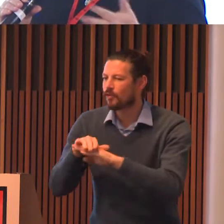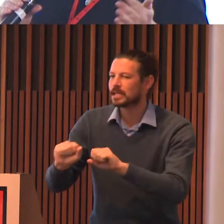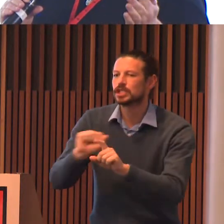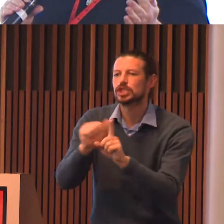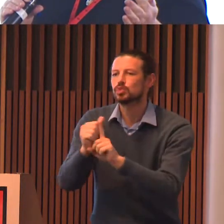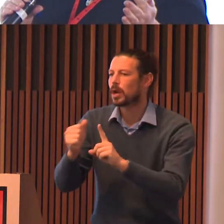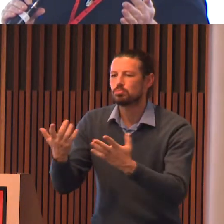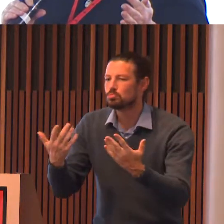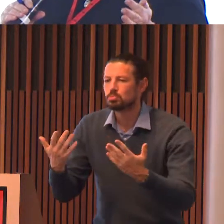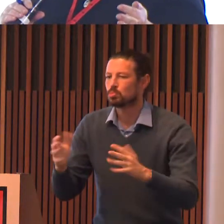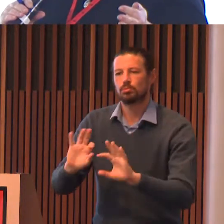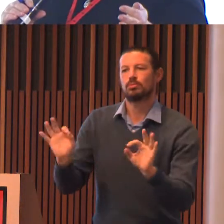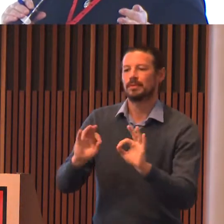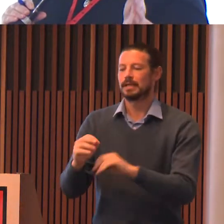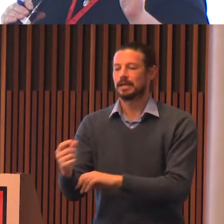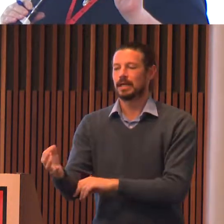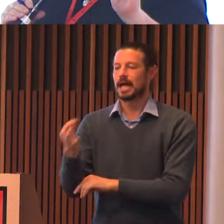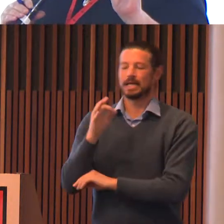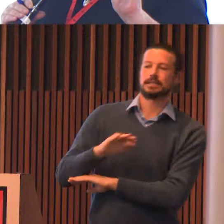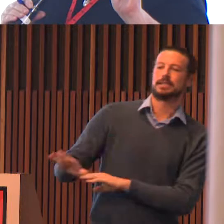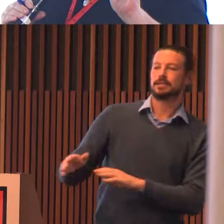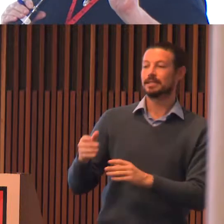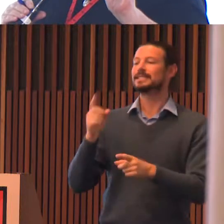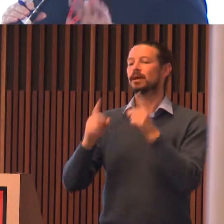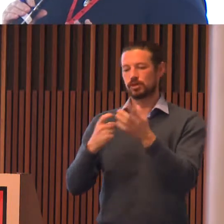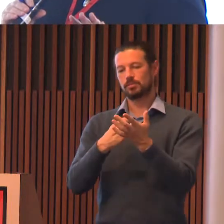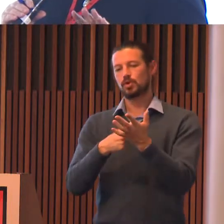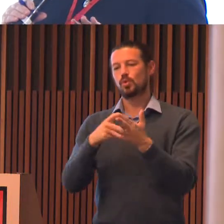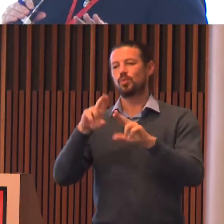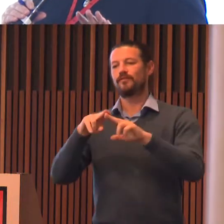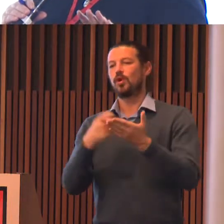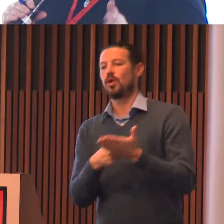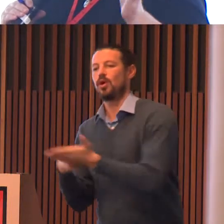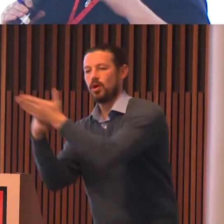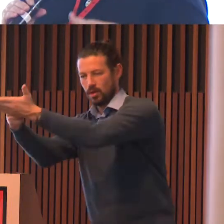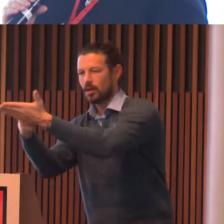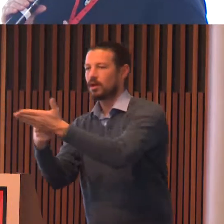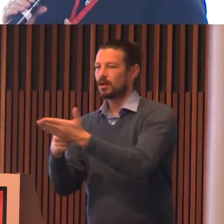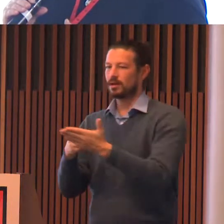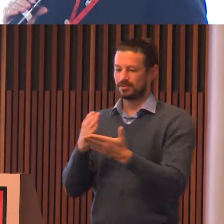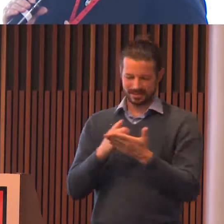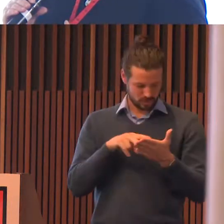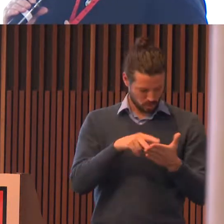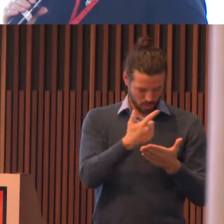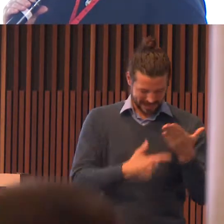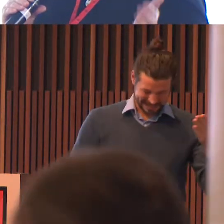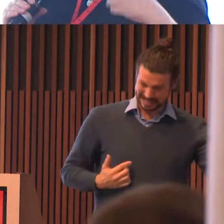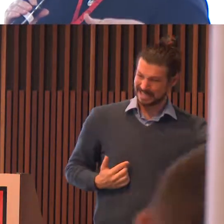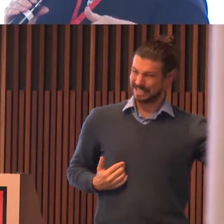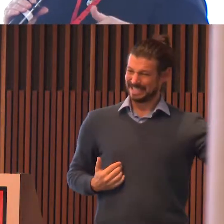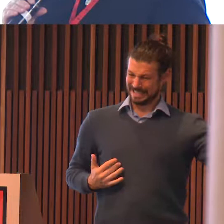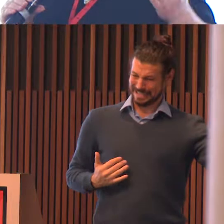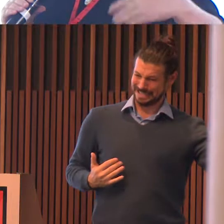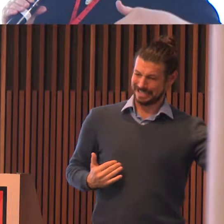We may refer people on, but we are essentially closing our books, trying to address the wait list that we have,